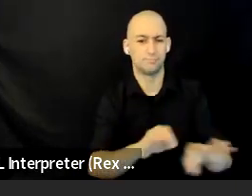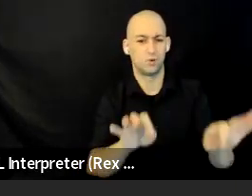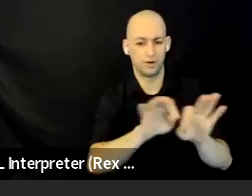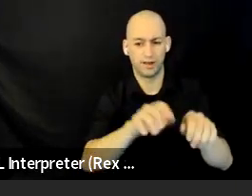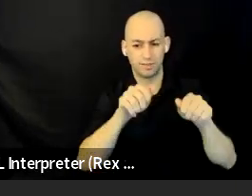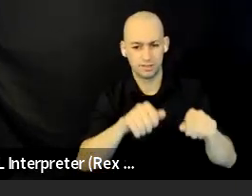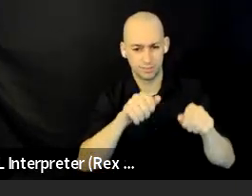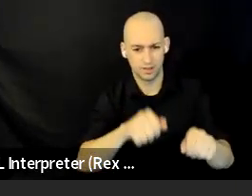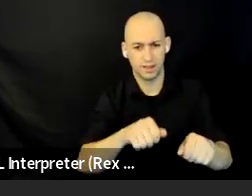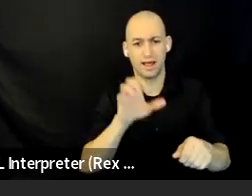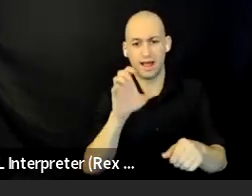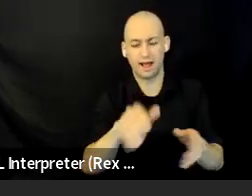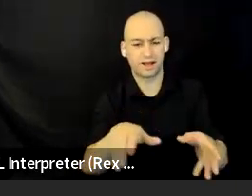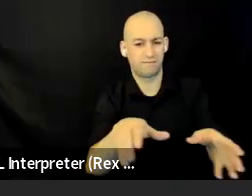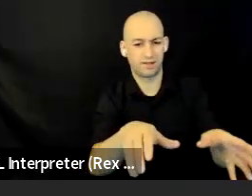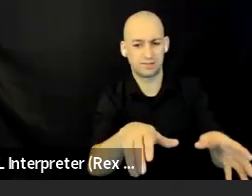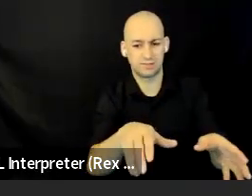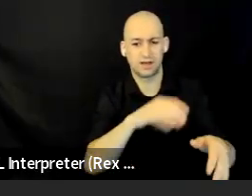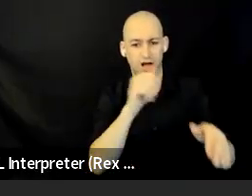program. Next slide, please.